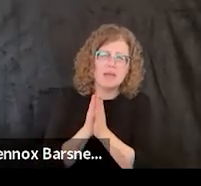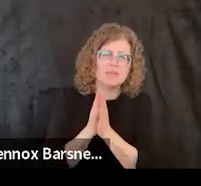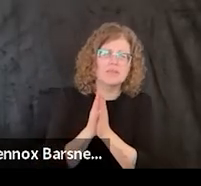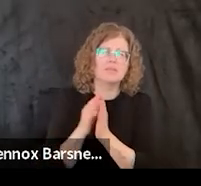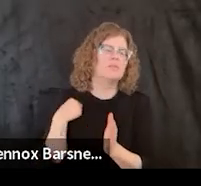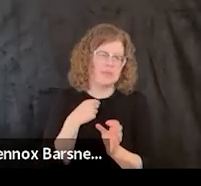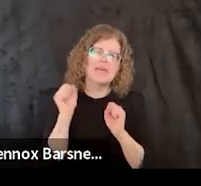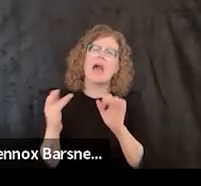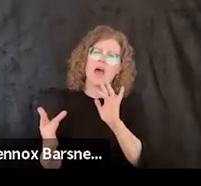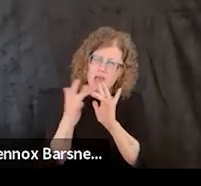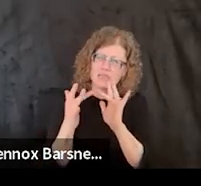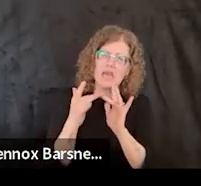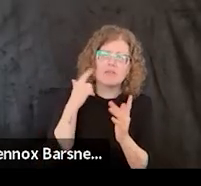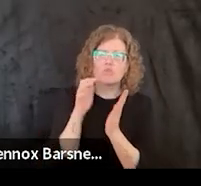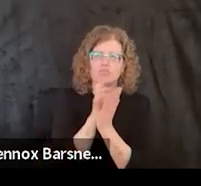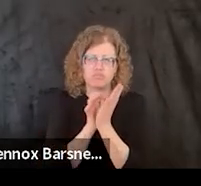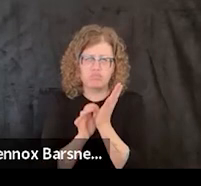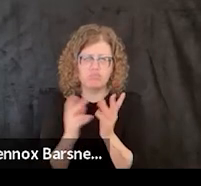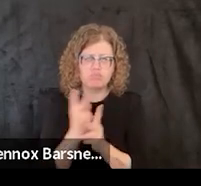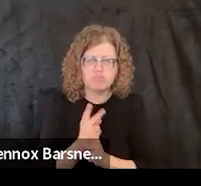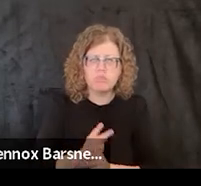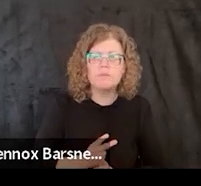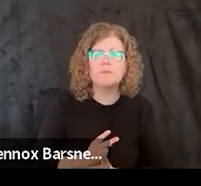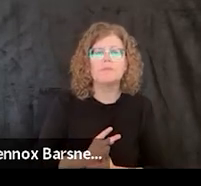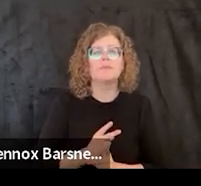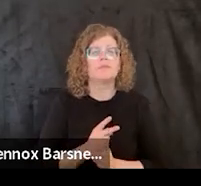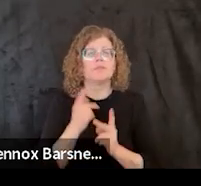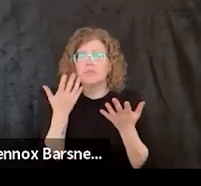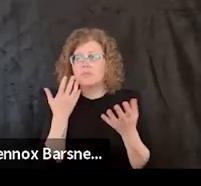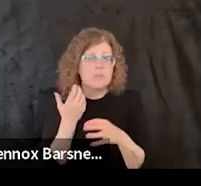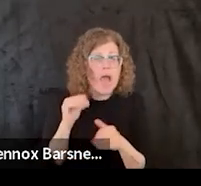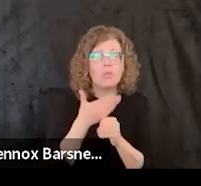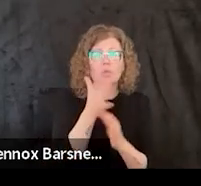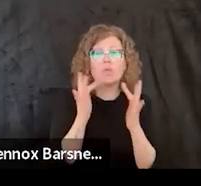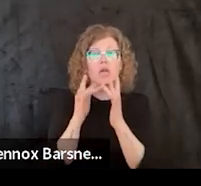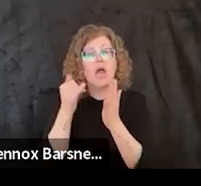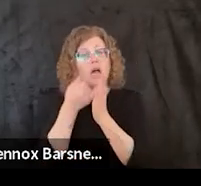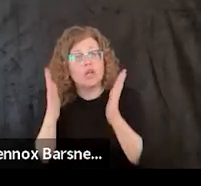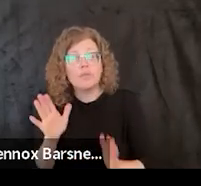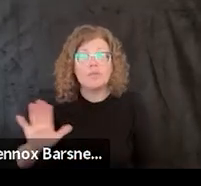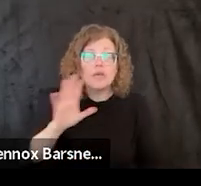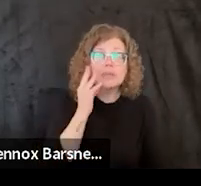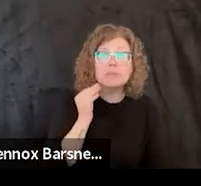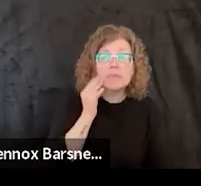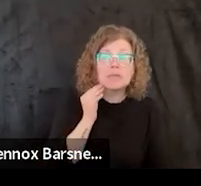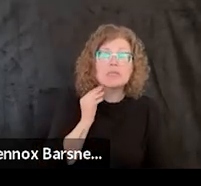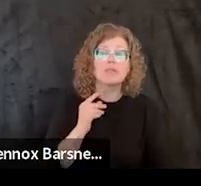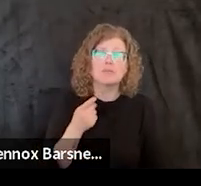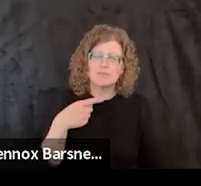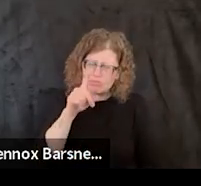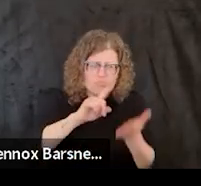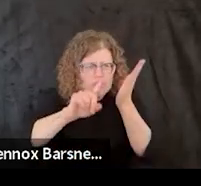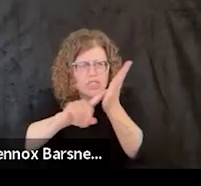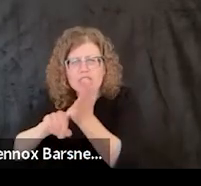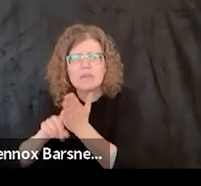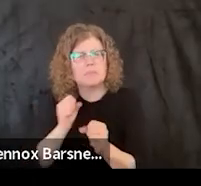Also, it can be helpful to lean on other artists in the community with experience and do your research to ensure that you are paying people